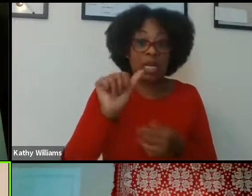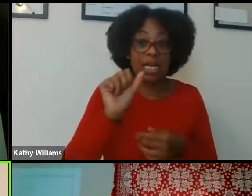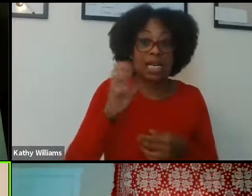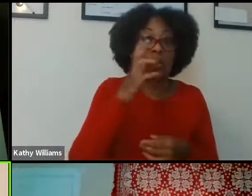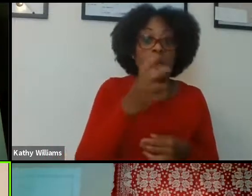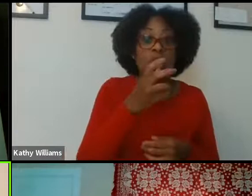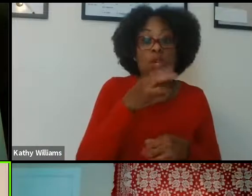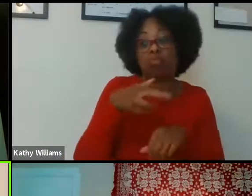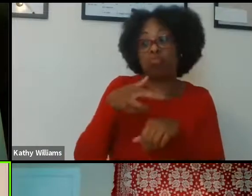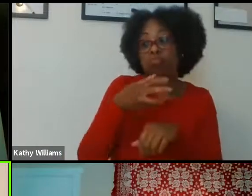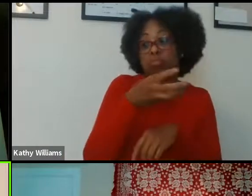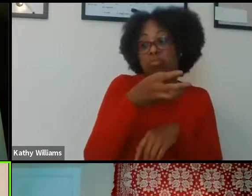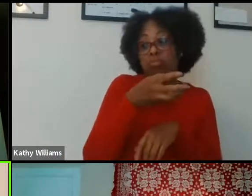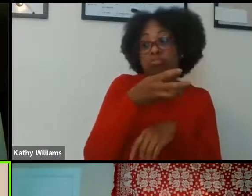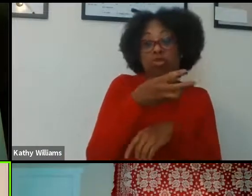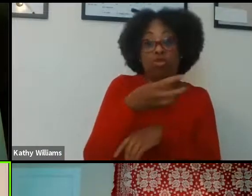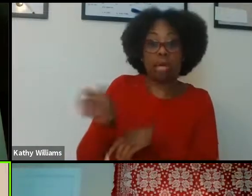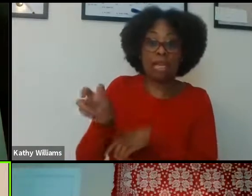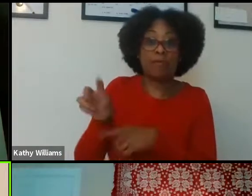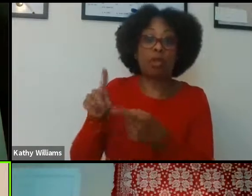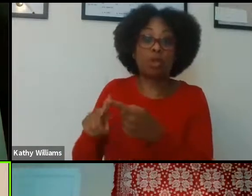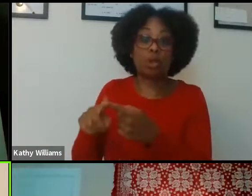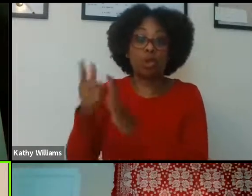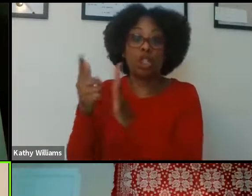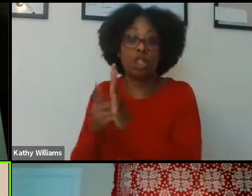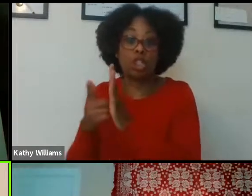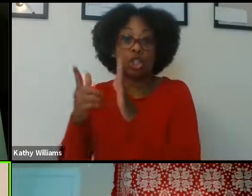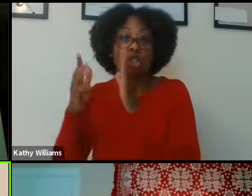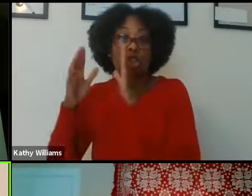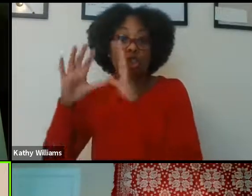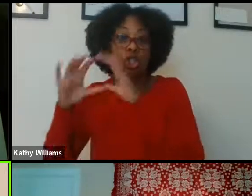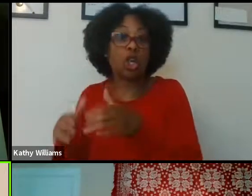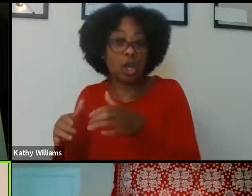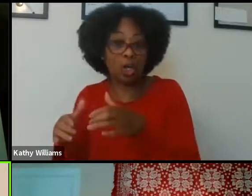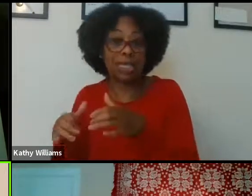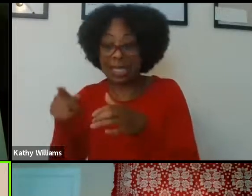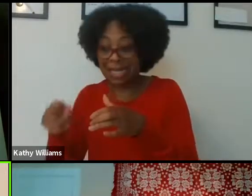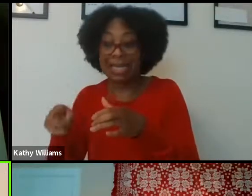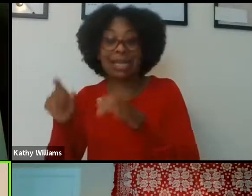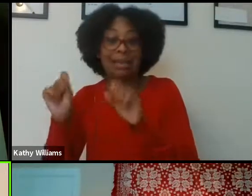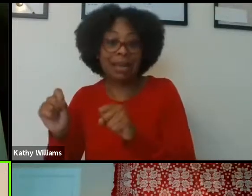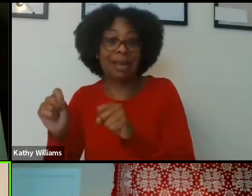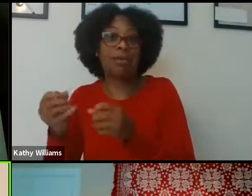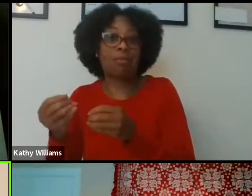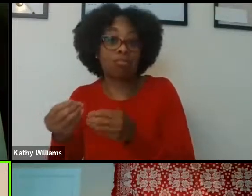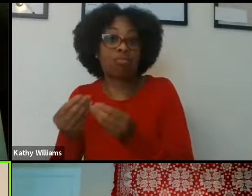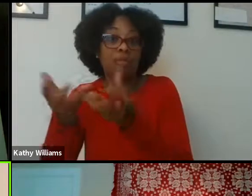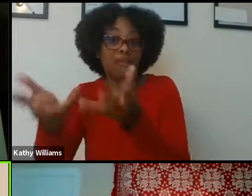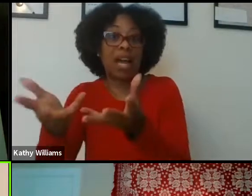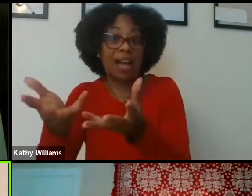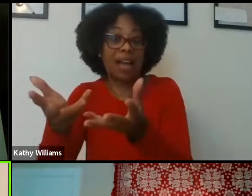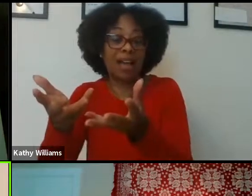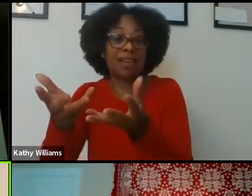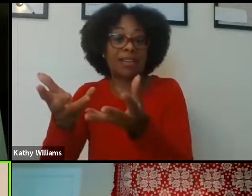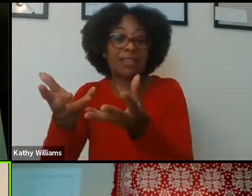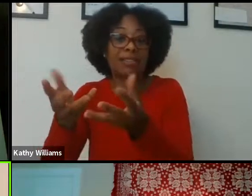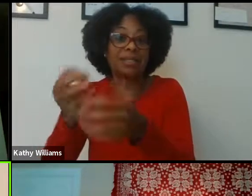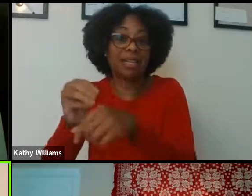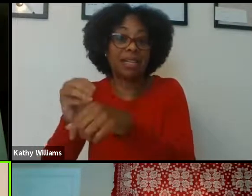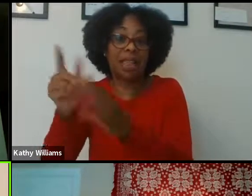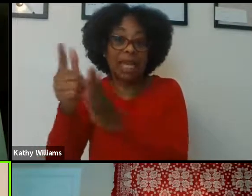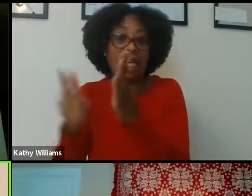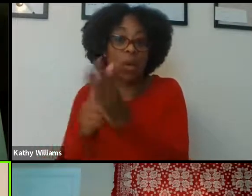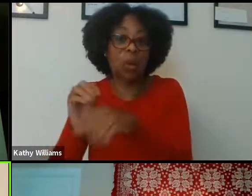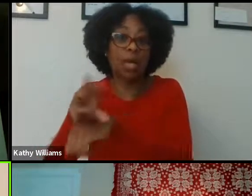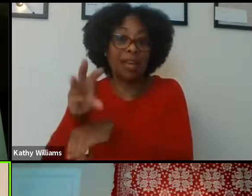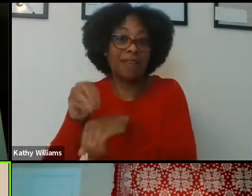sent to an attorney to look at that case to provide actual legal advice on a case. And we do, in some